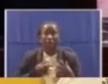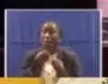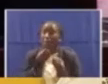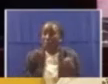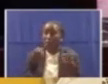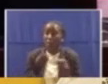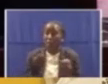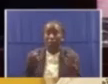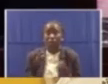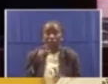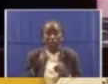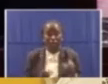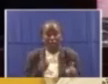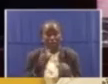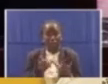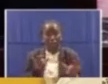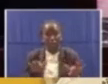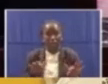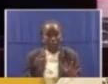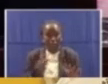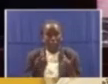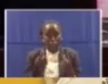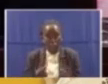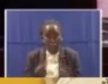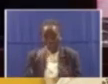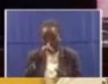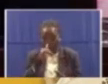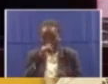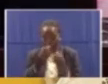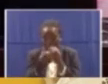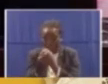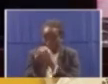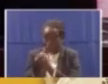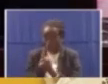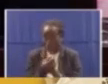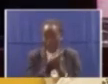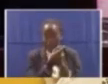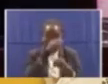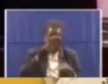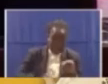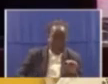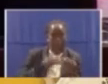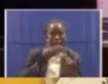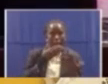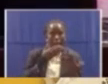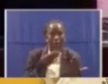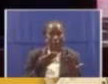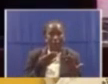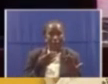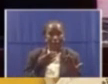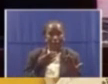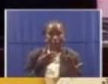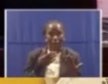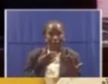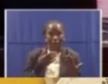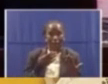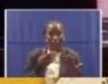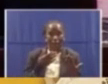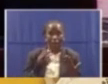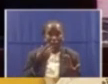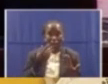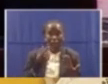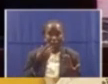normally law-abiding citizens who committed trivial offences and after paying admission of guilt fines now sit with criminal records. And